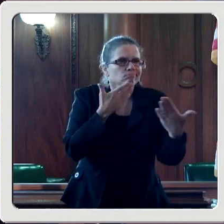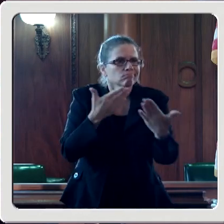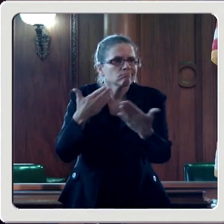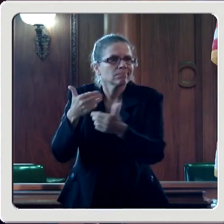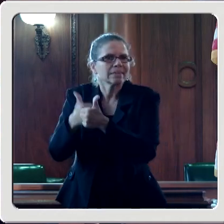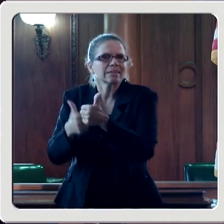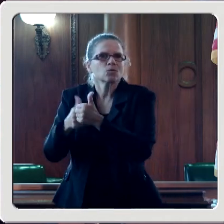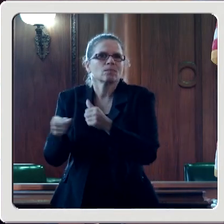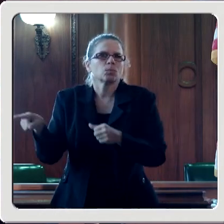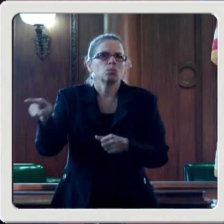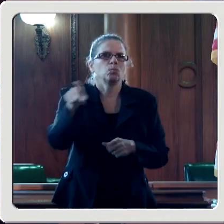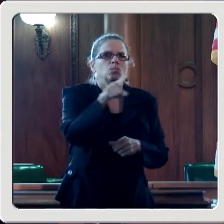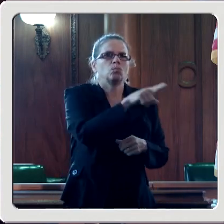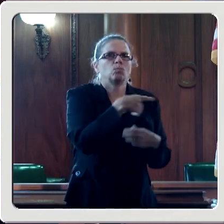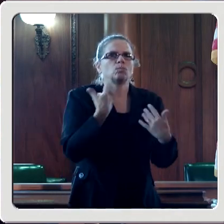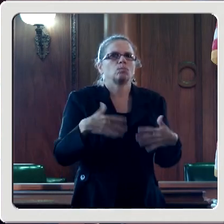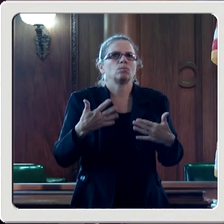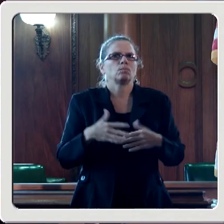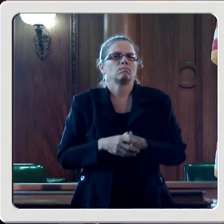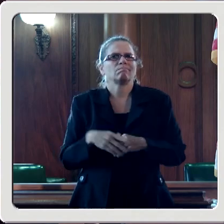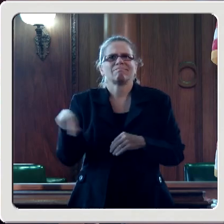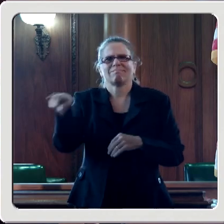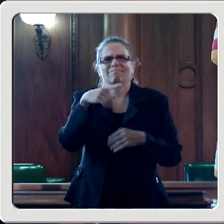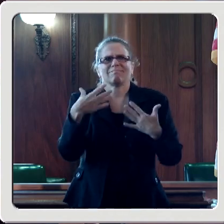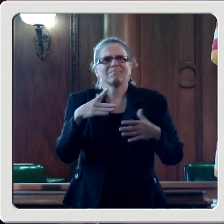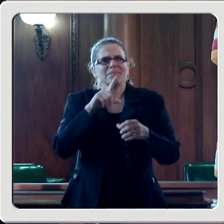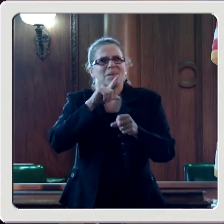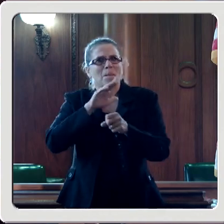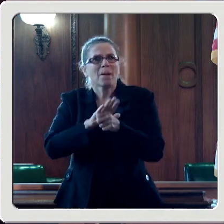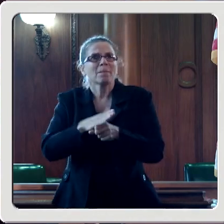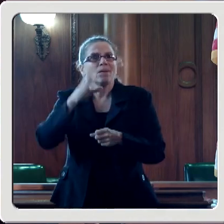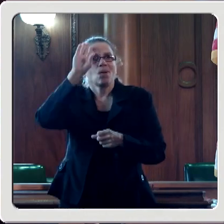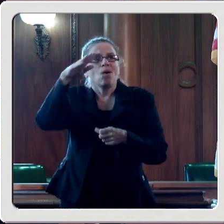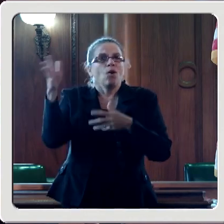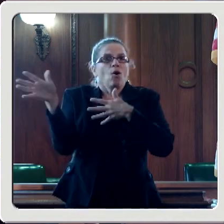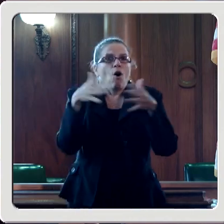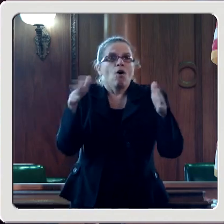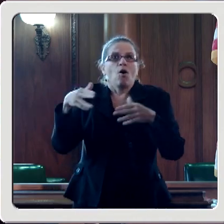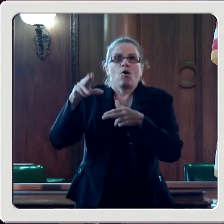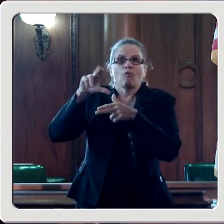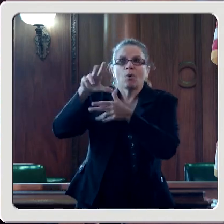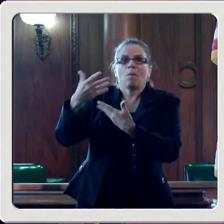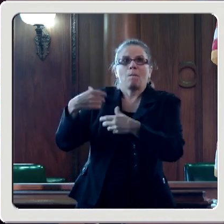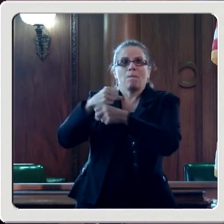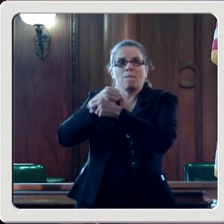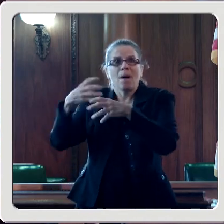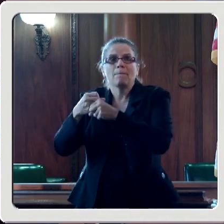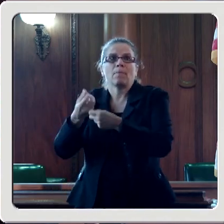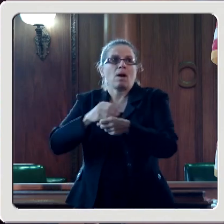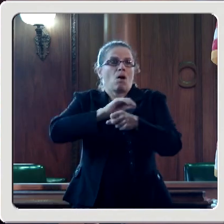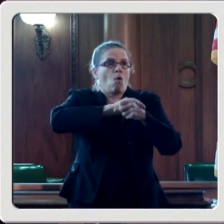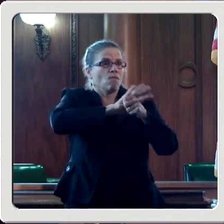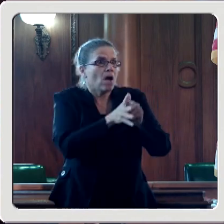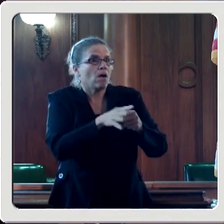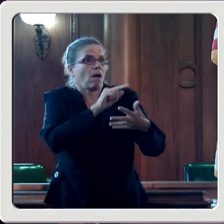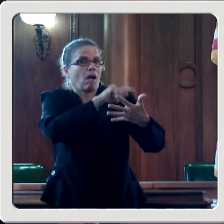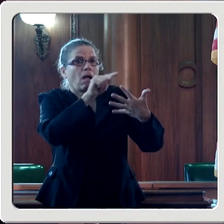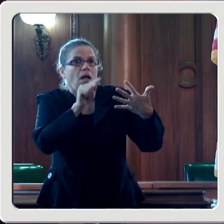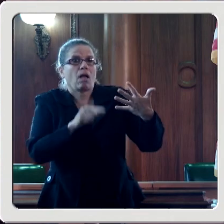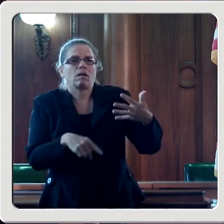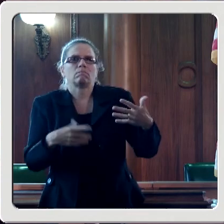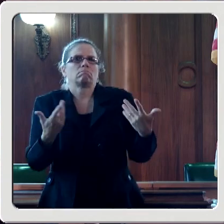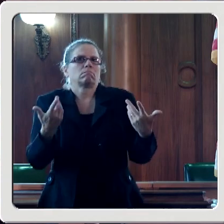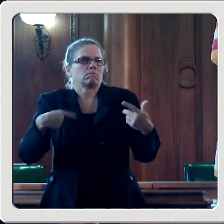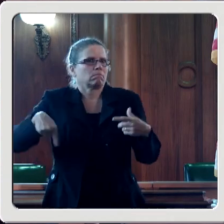and true through a number of natural and man-made disasters. What we are doing is working. It